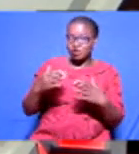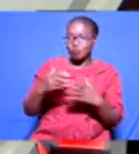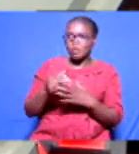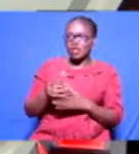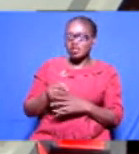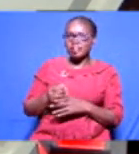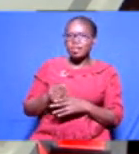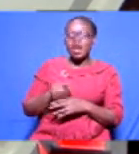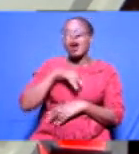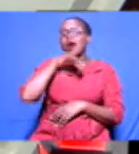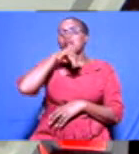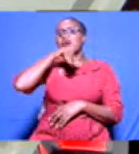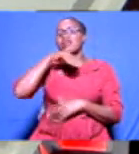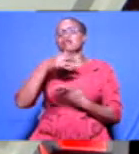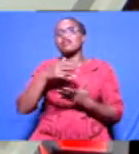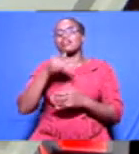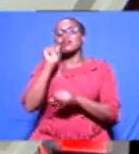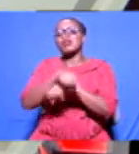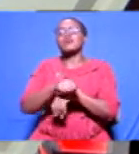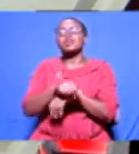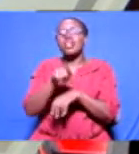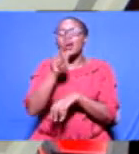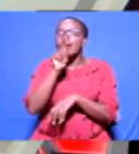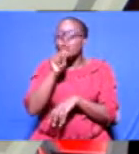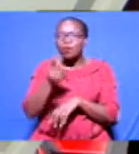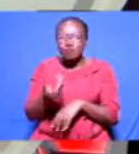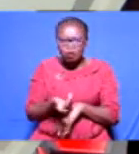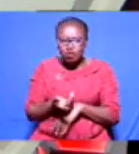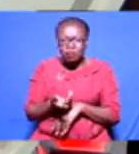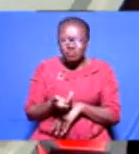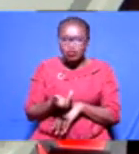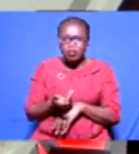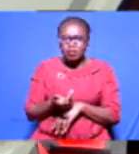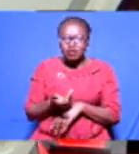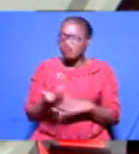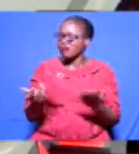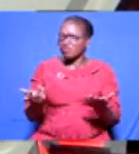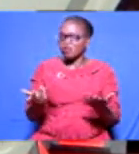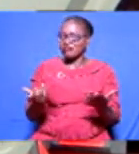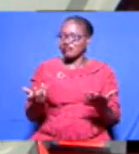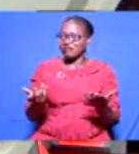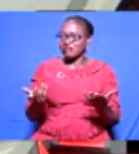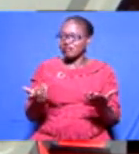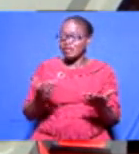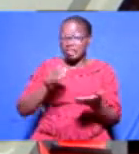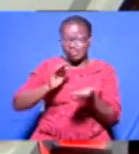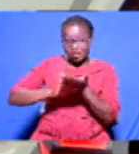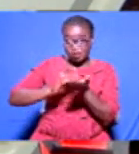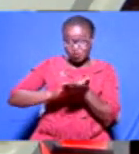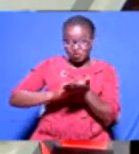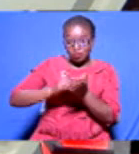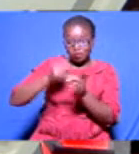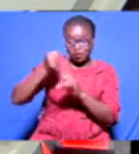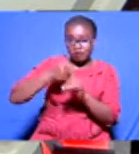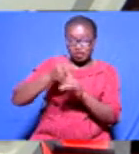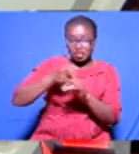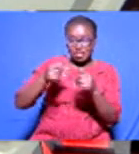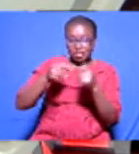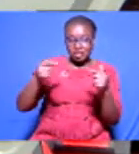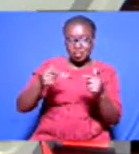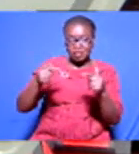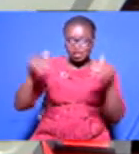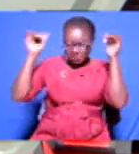kuku. So being a market where cattle rustling is very serious, I recommend him for the fight he put against cattle